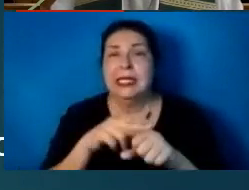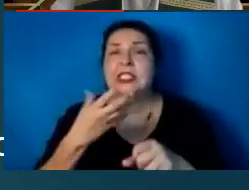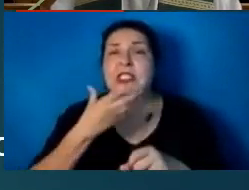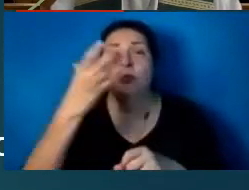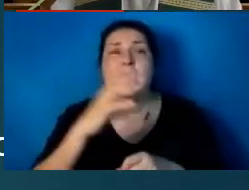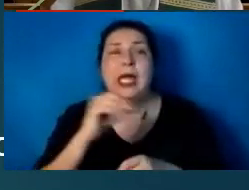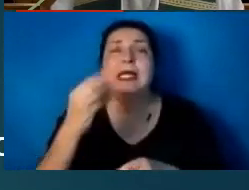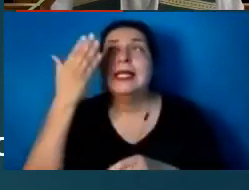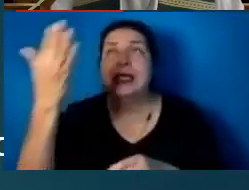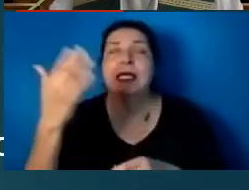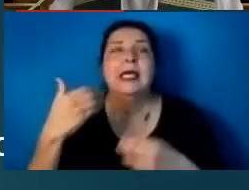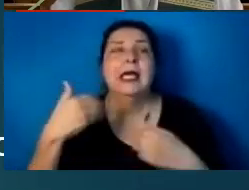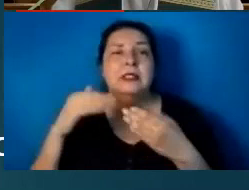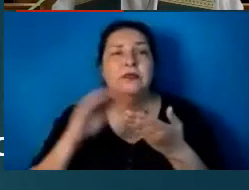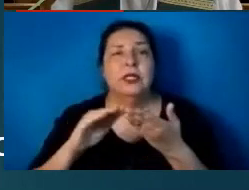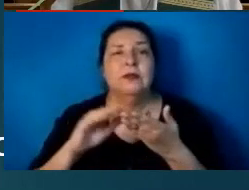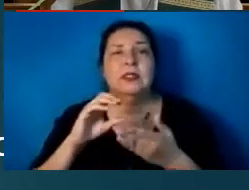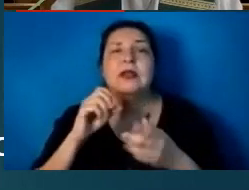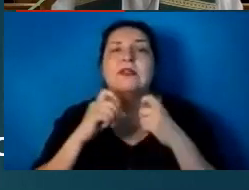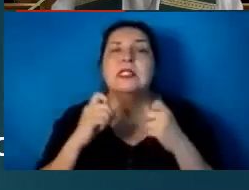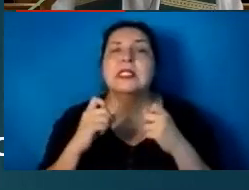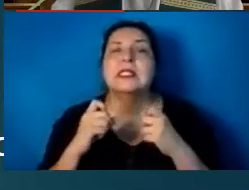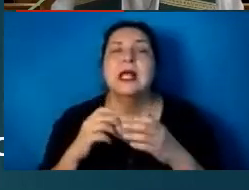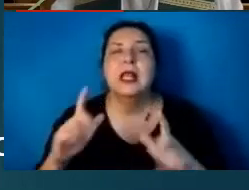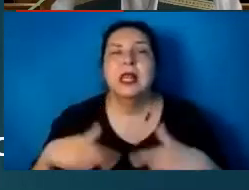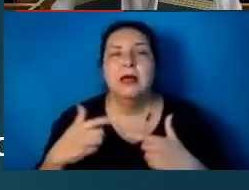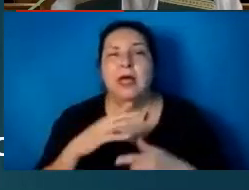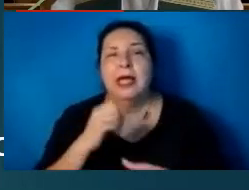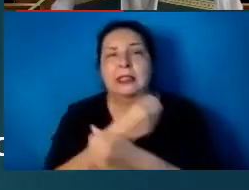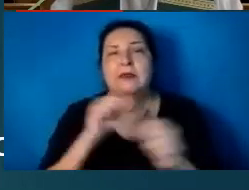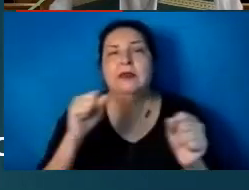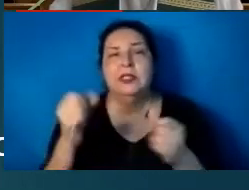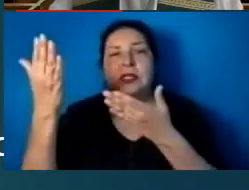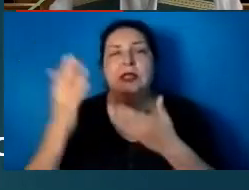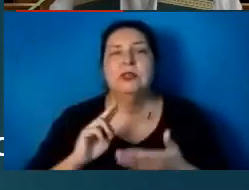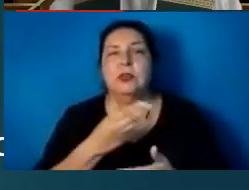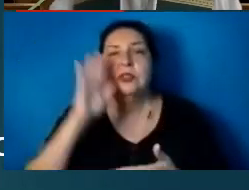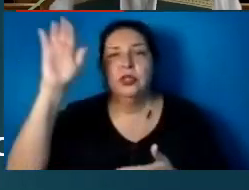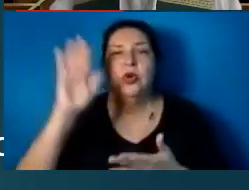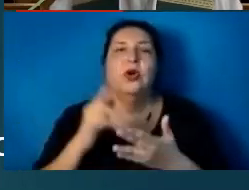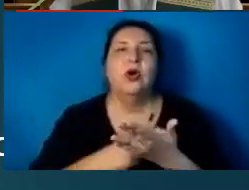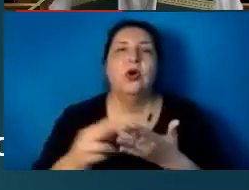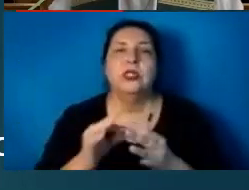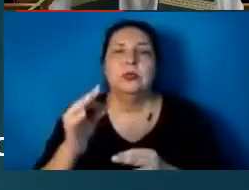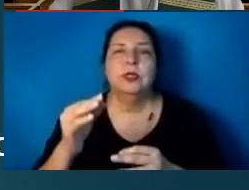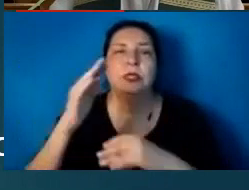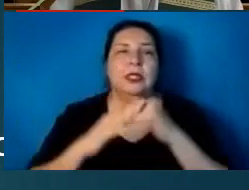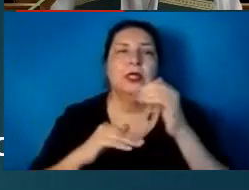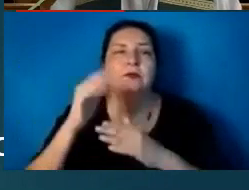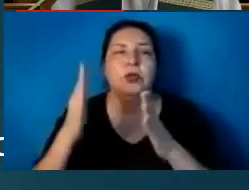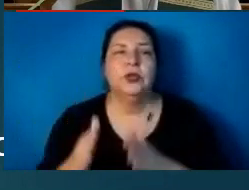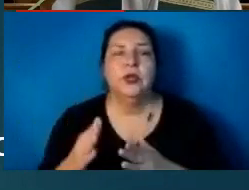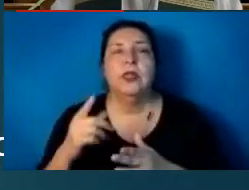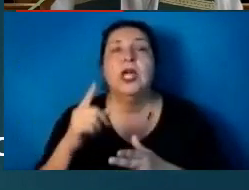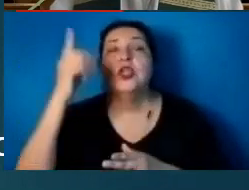there is forgiveness of sins, life, and salvation. Grant to us your Holy Spirit, the Comforter, whom you